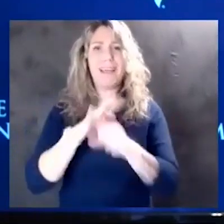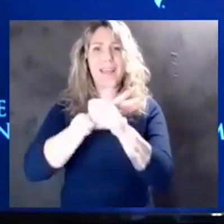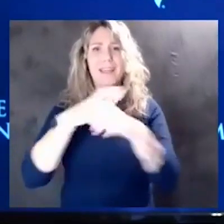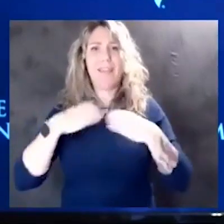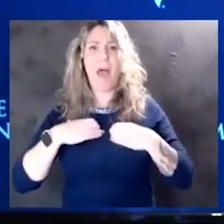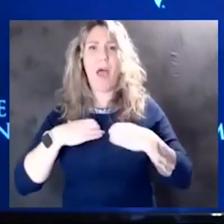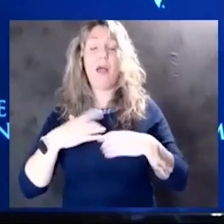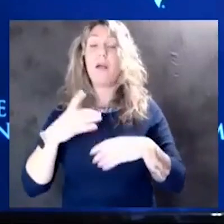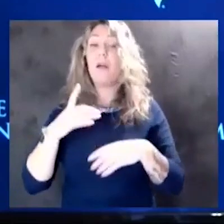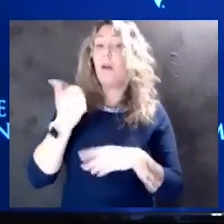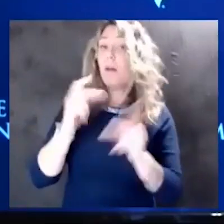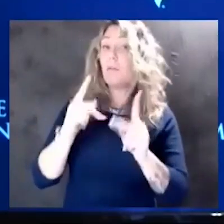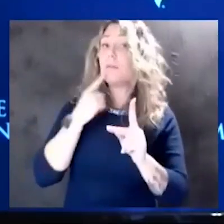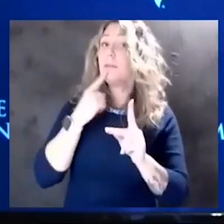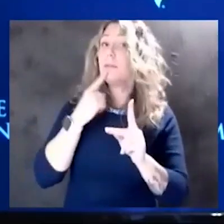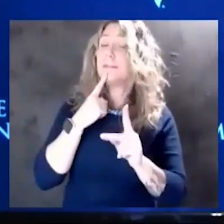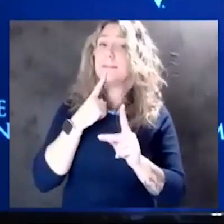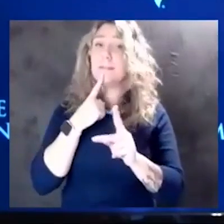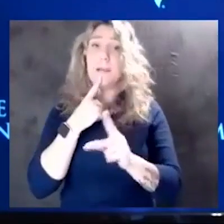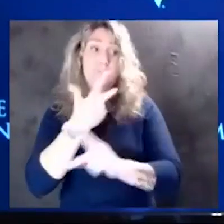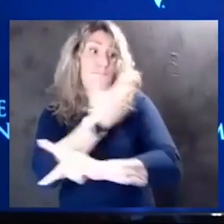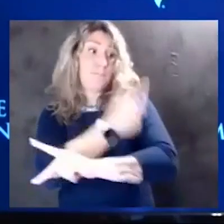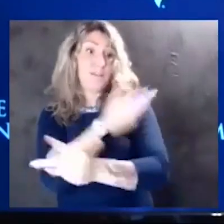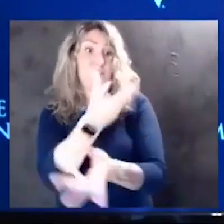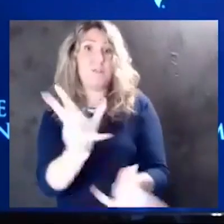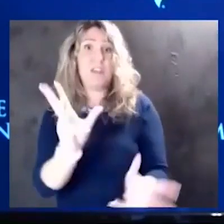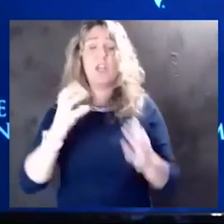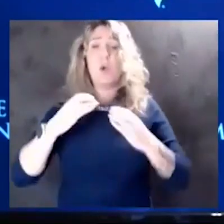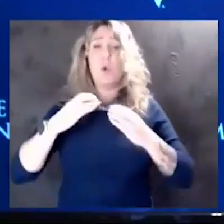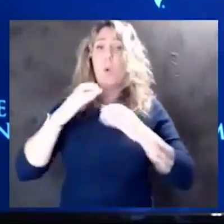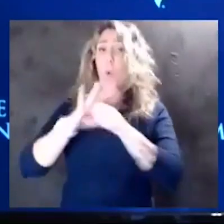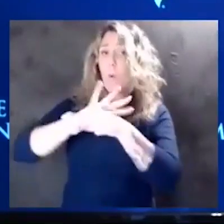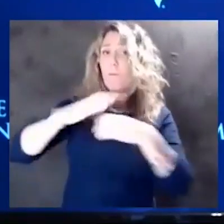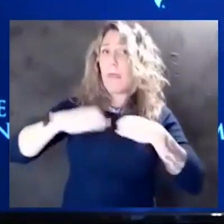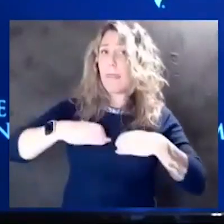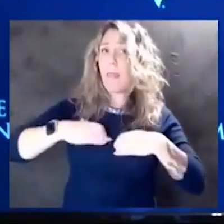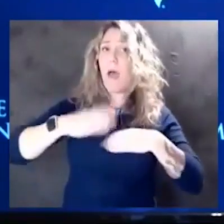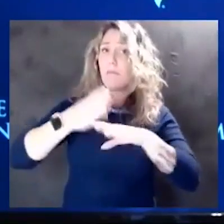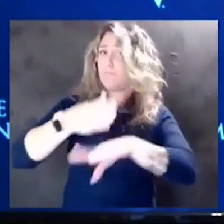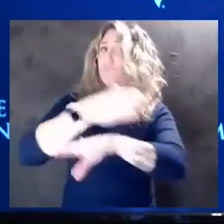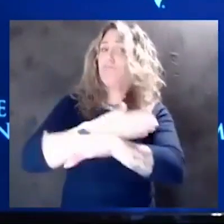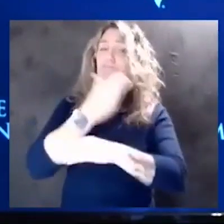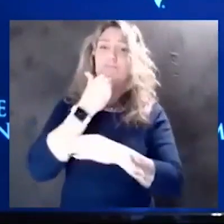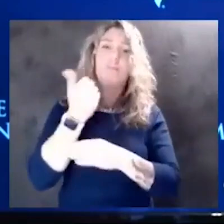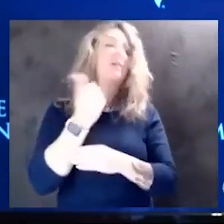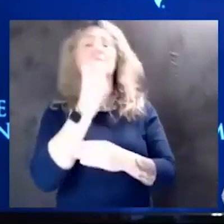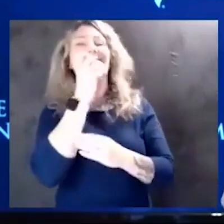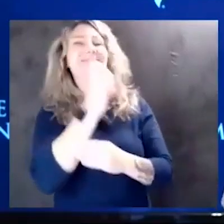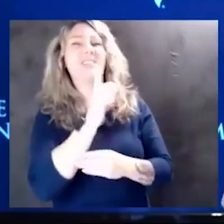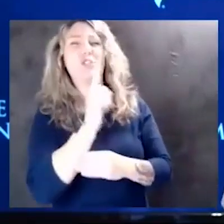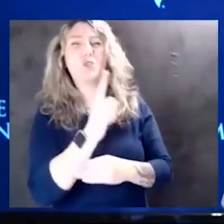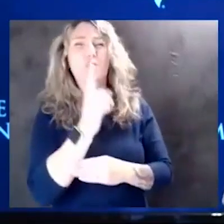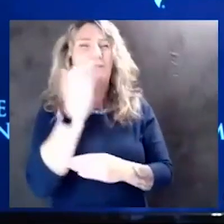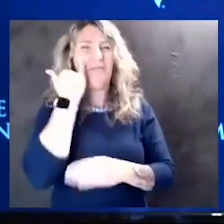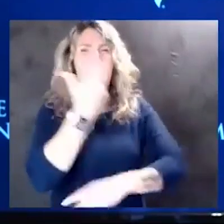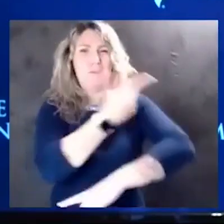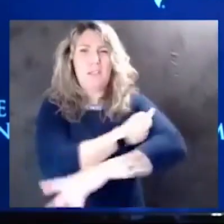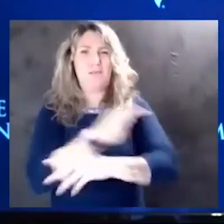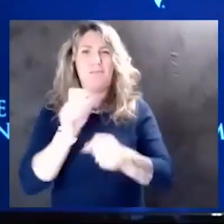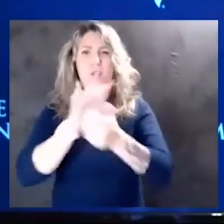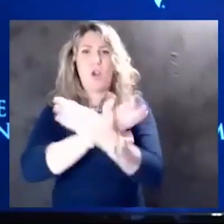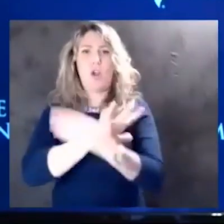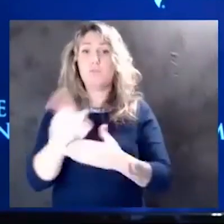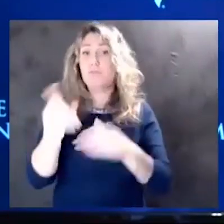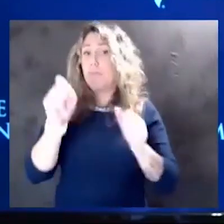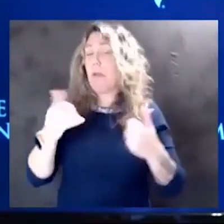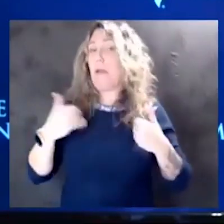vaccinated. But to say that COVID-19 caused COVID lung, that's not true. What can happen is that you can have an infection earlier. You may feel